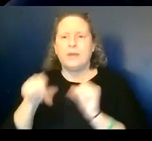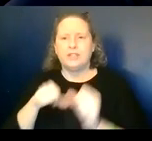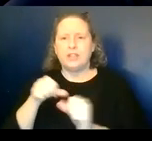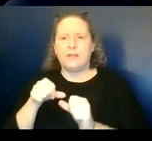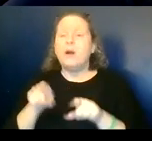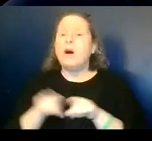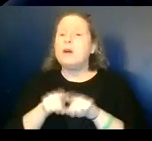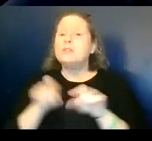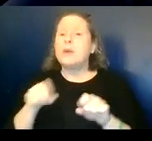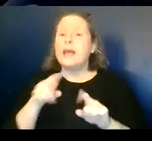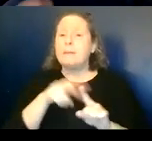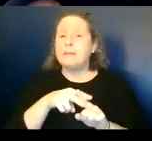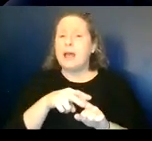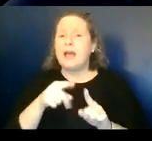in